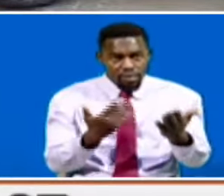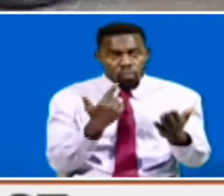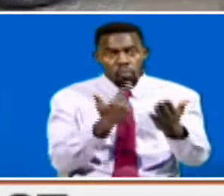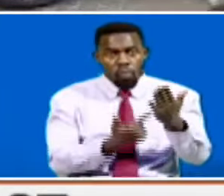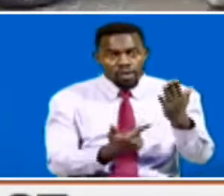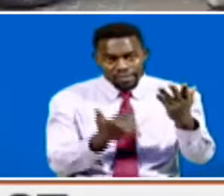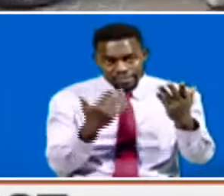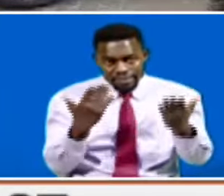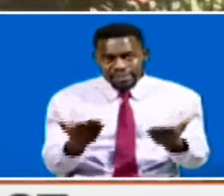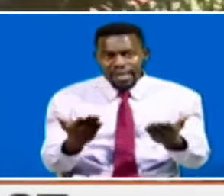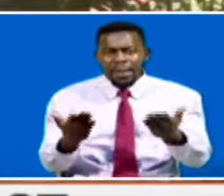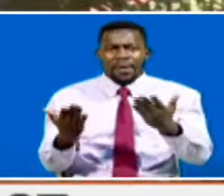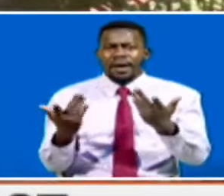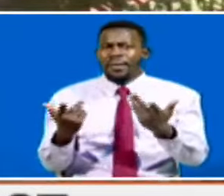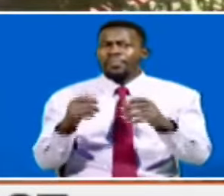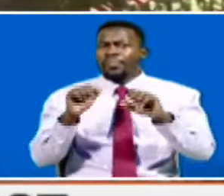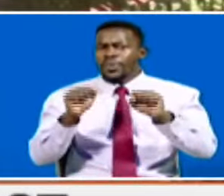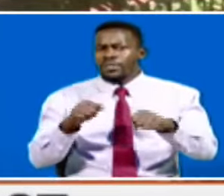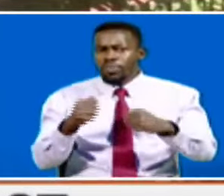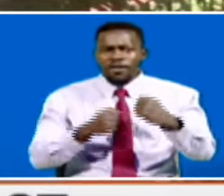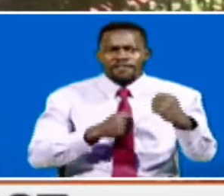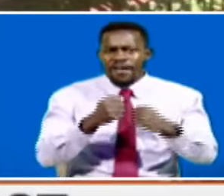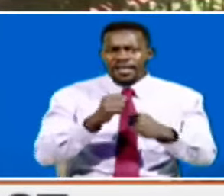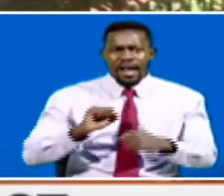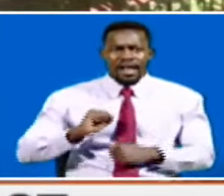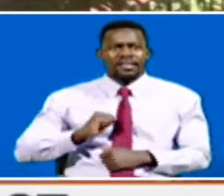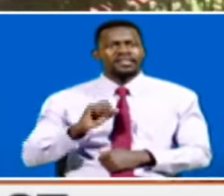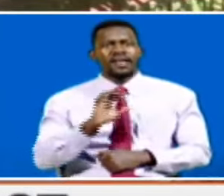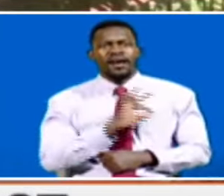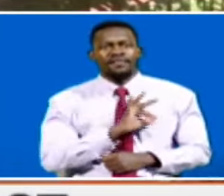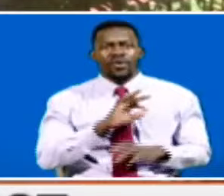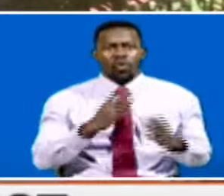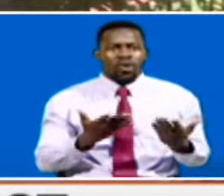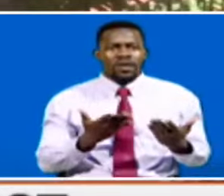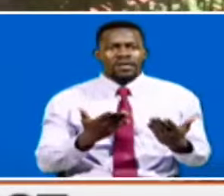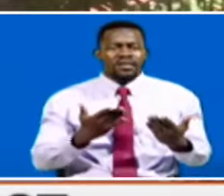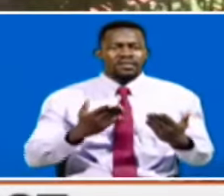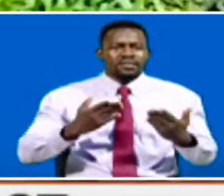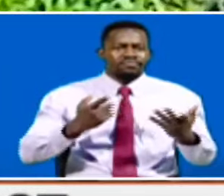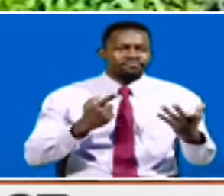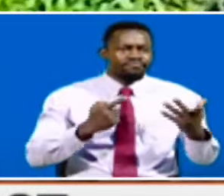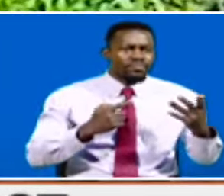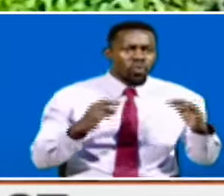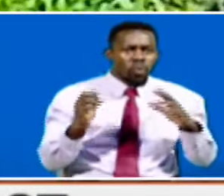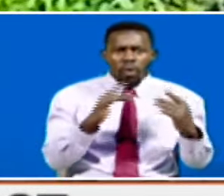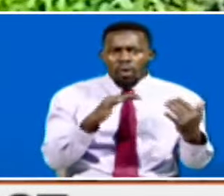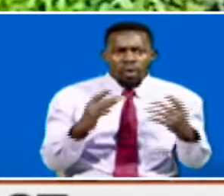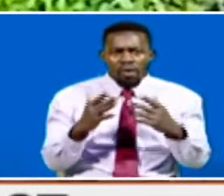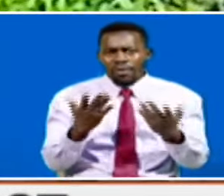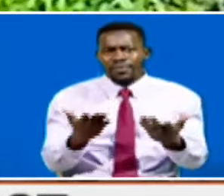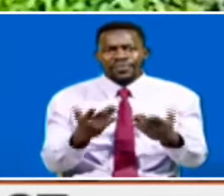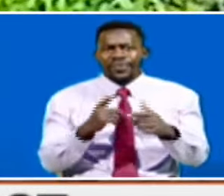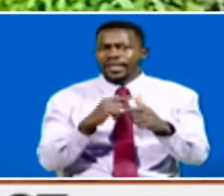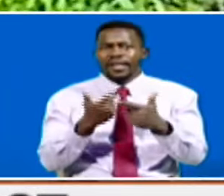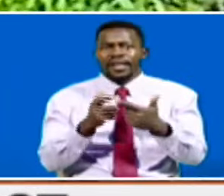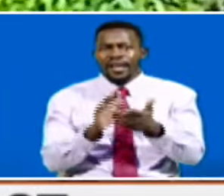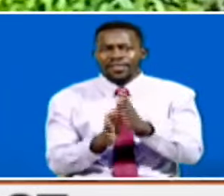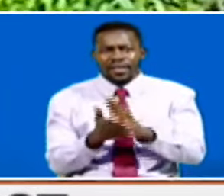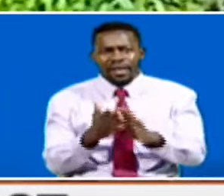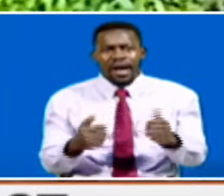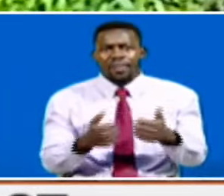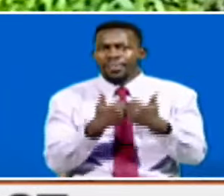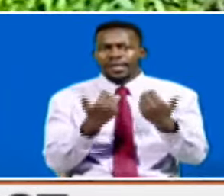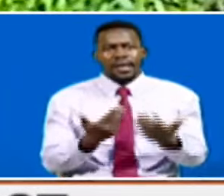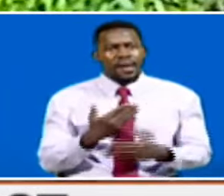up staff anywhere and nothing happens, which is a very bad thing. So those people who attacked Pinewood workers